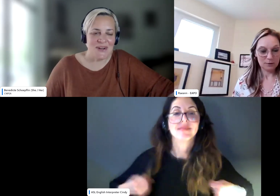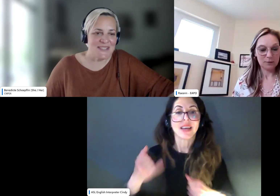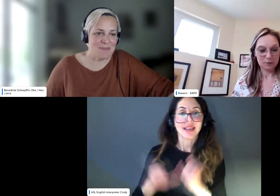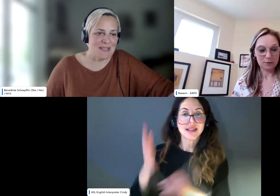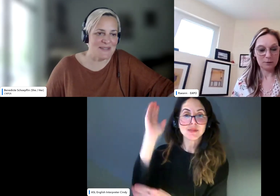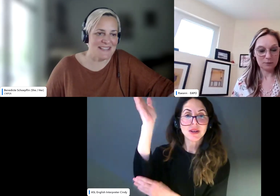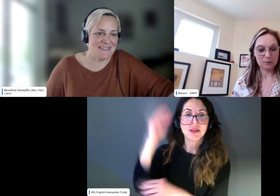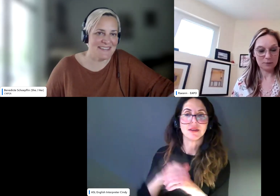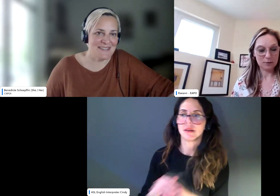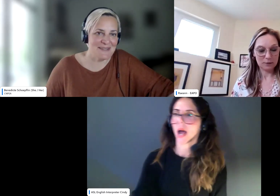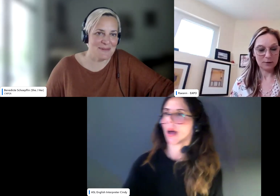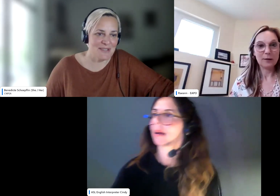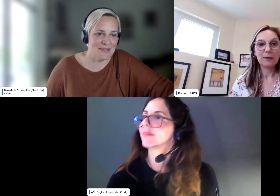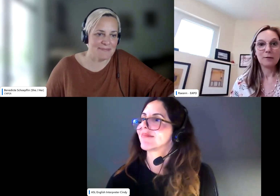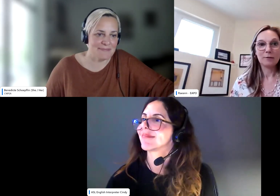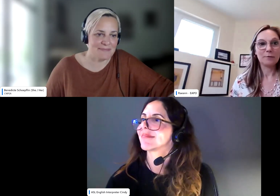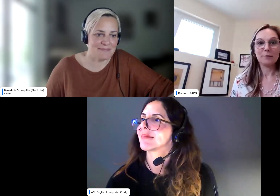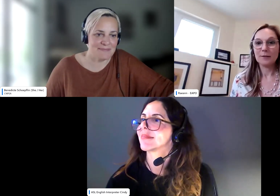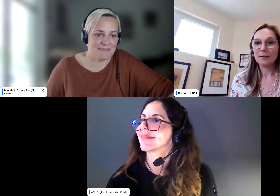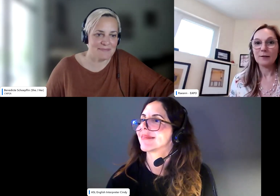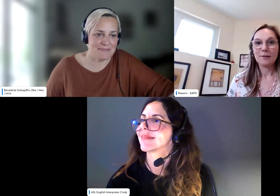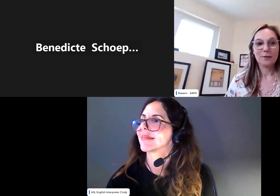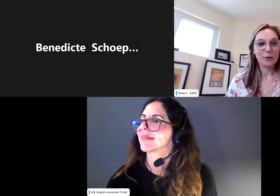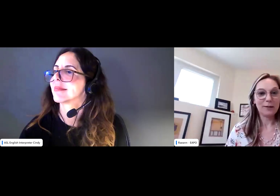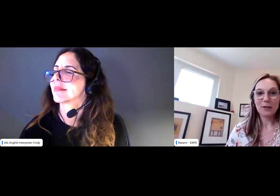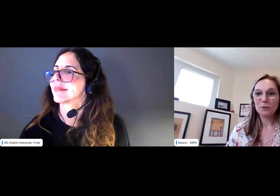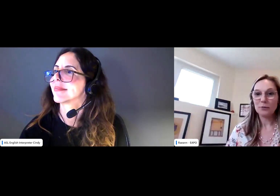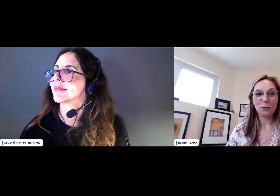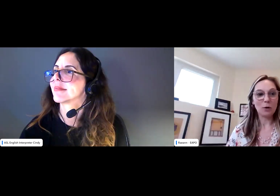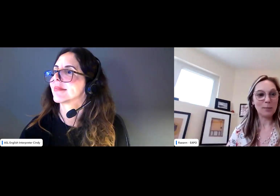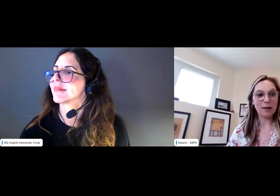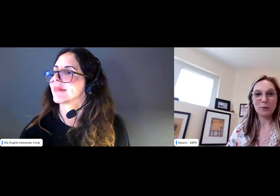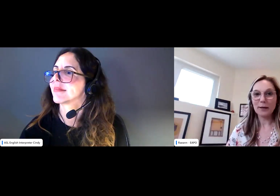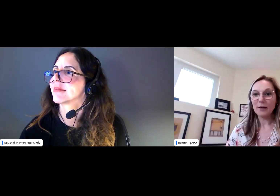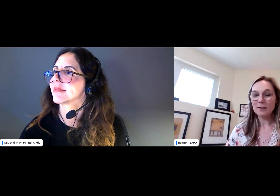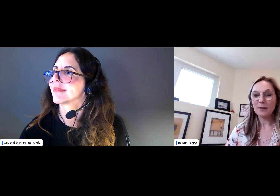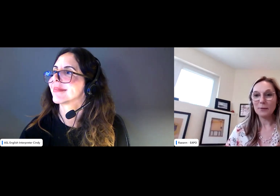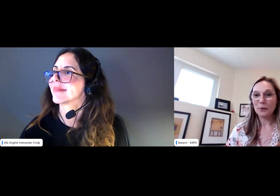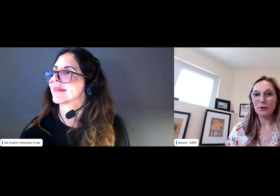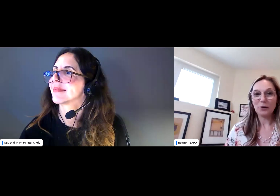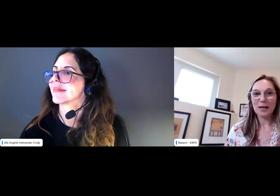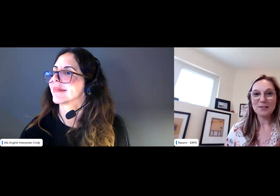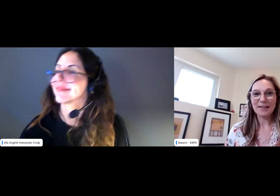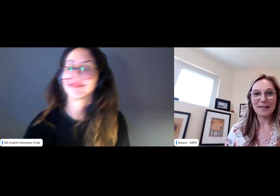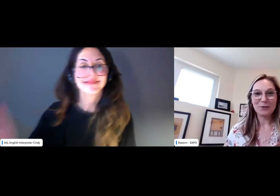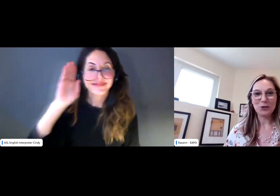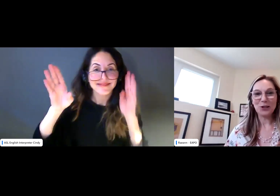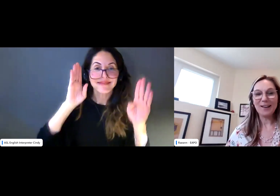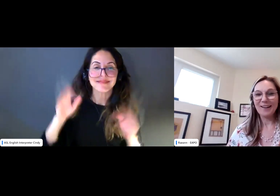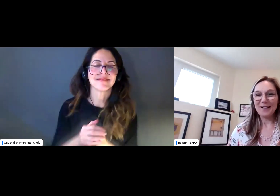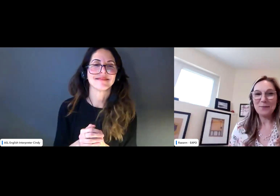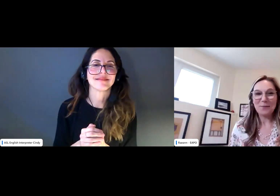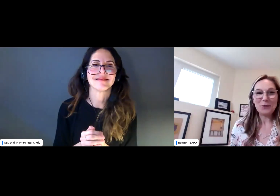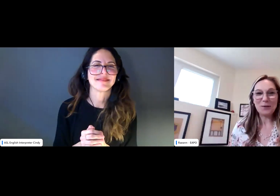introduce our speakers now. Thank you so much. Great. Thank you for welcome back, everybody. We are in our last leg of the